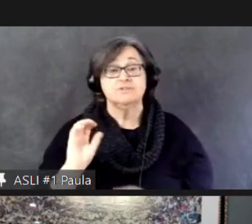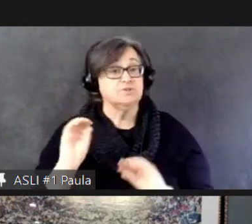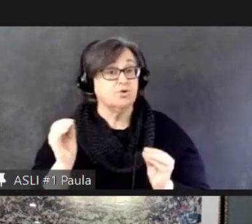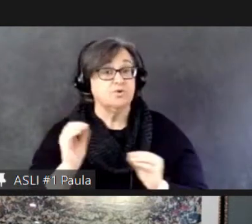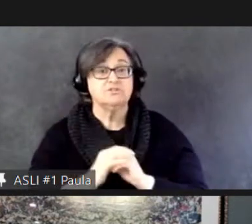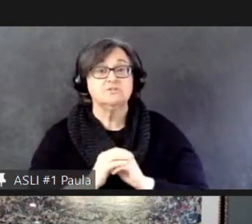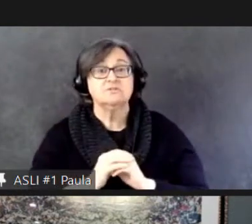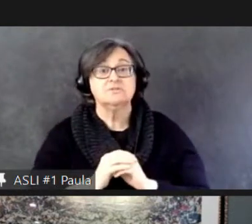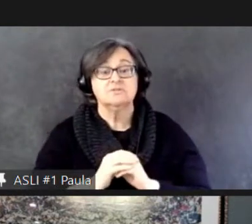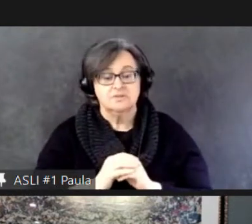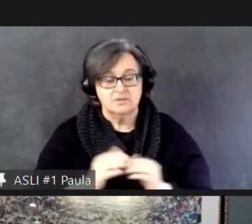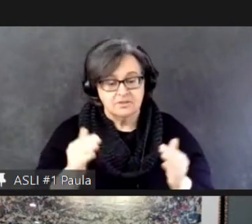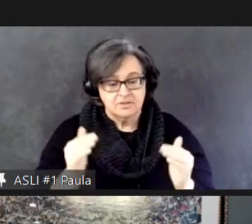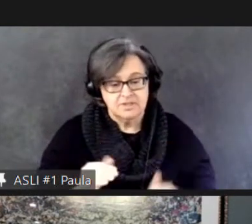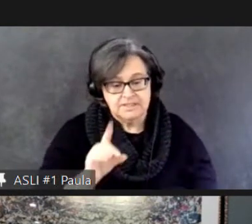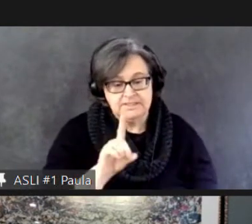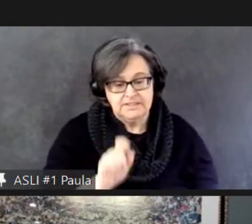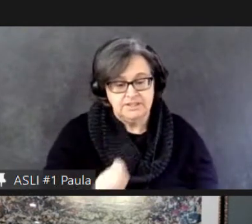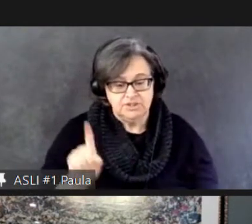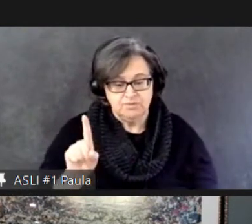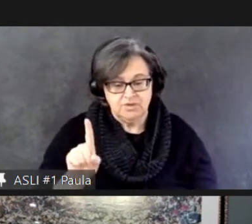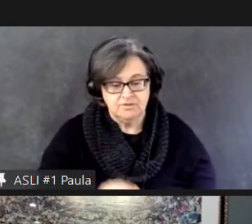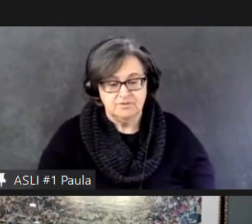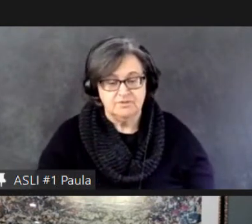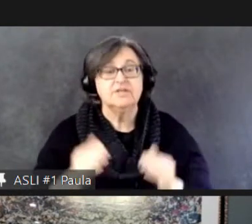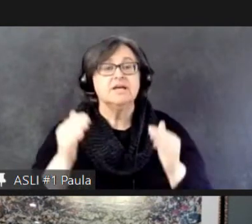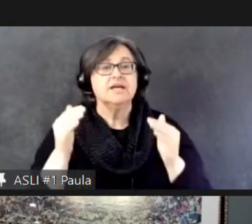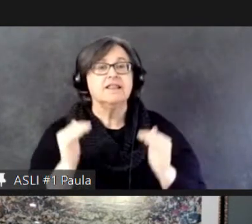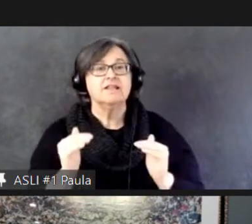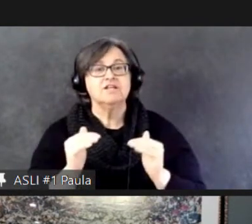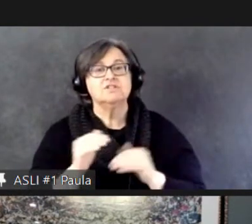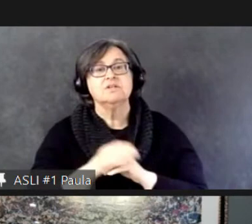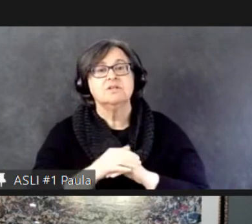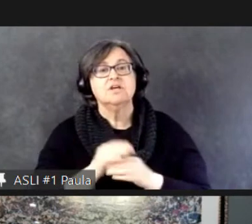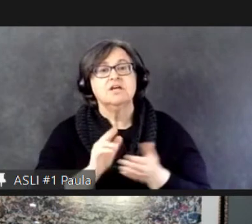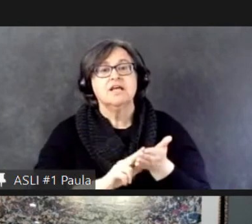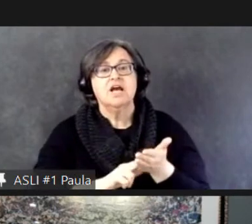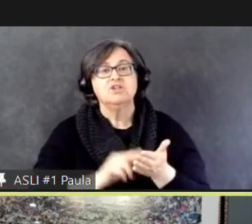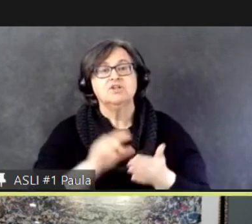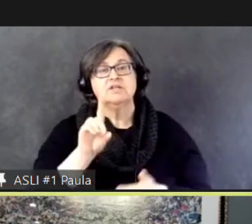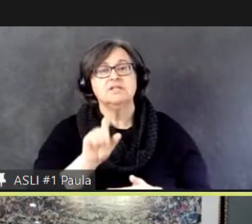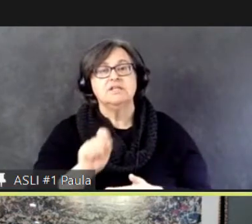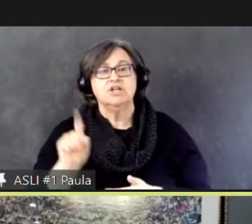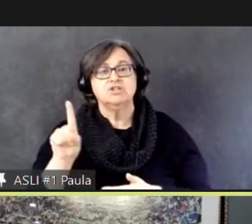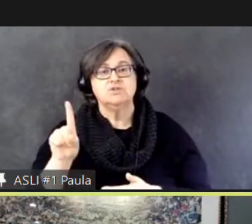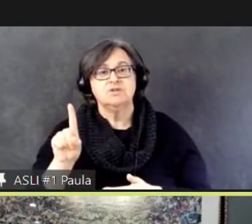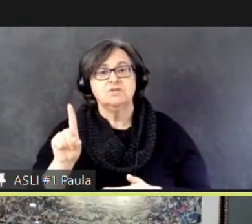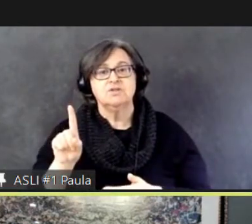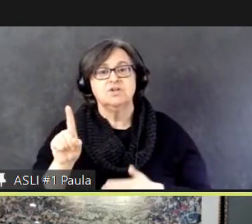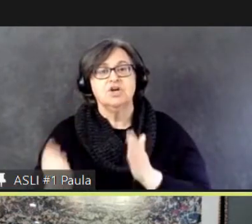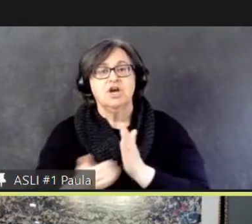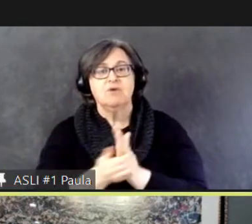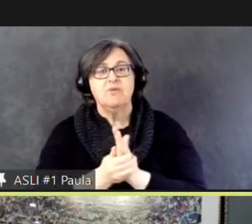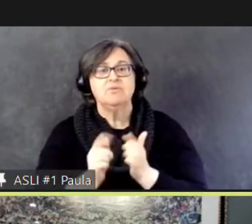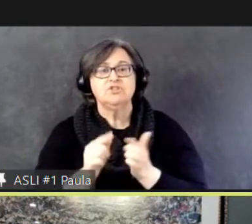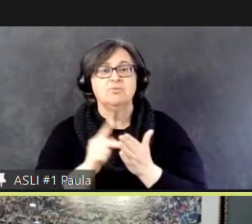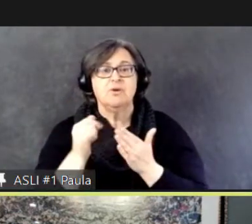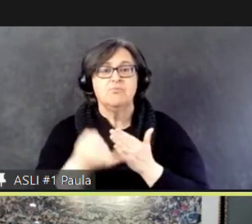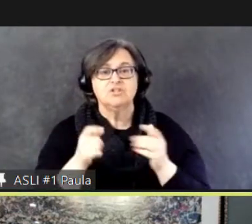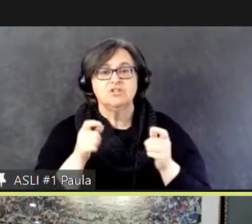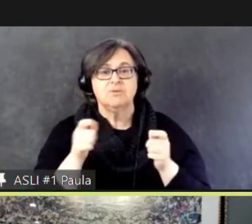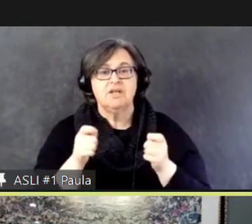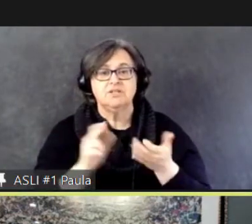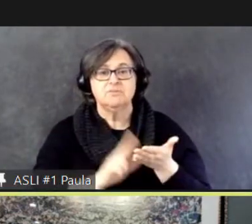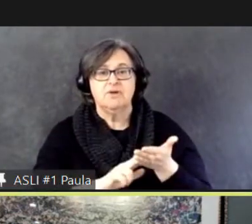questions. Okay, D as in dog 1. Our next order of business is contract number D1, an amendment to a project management